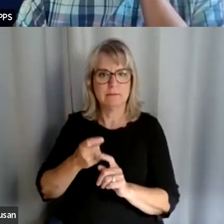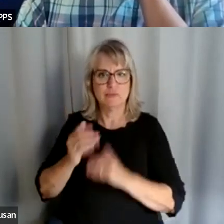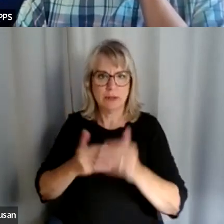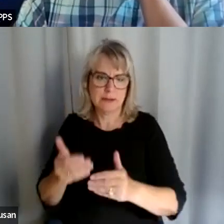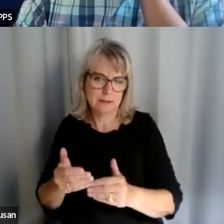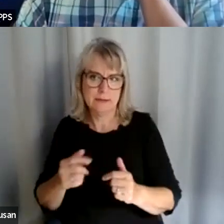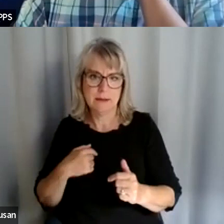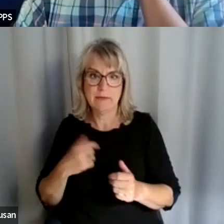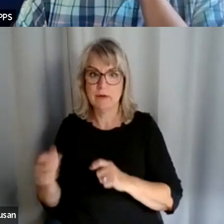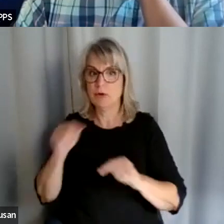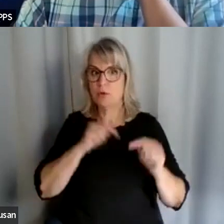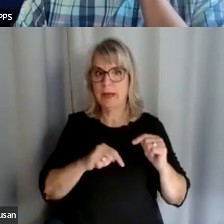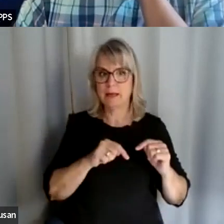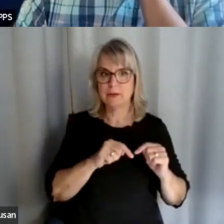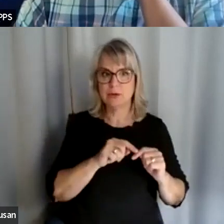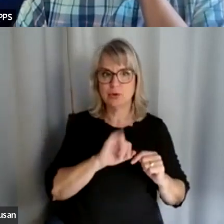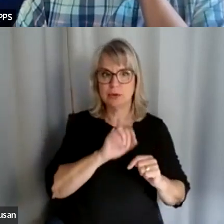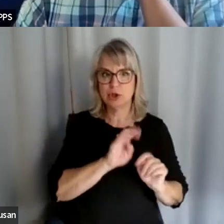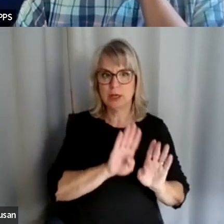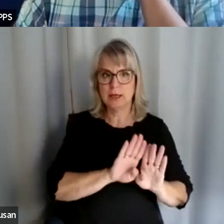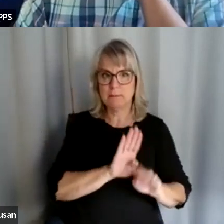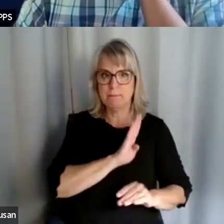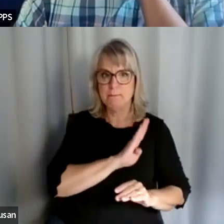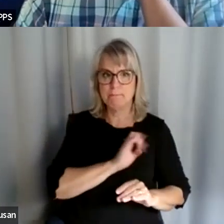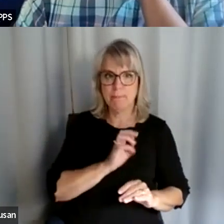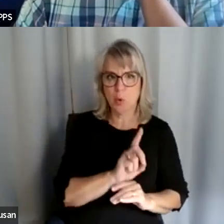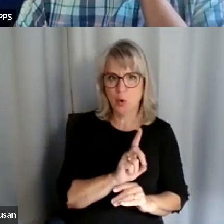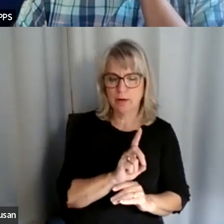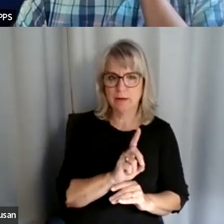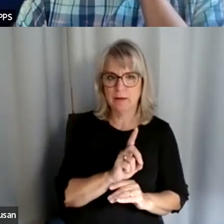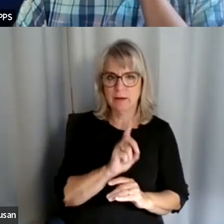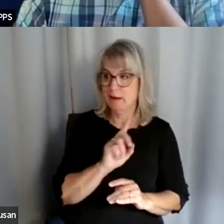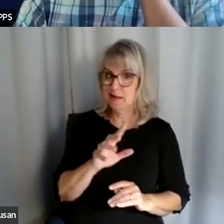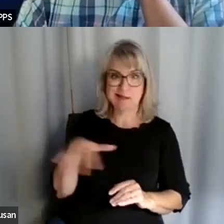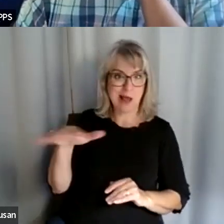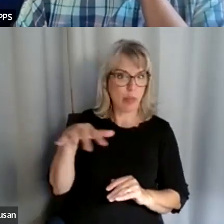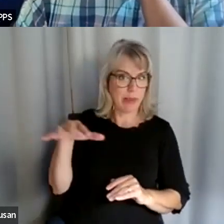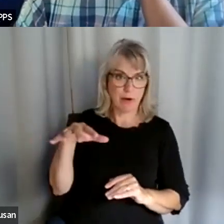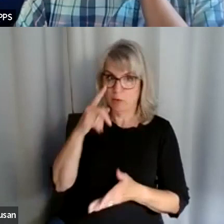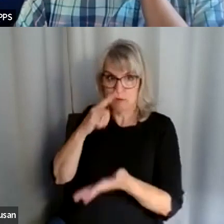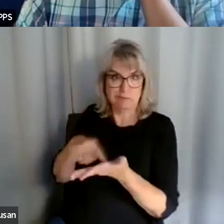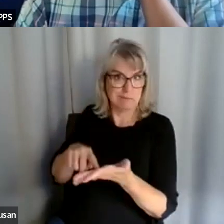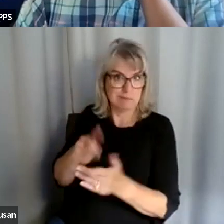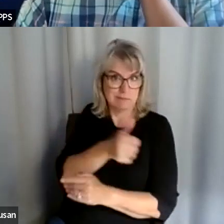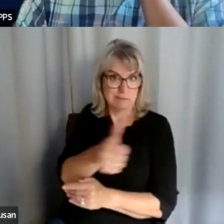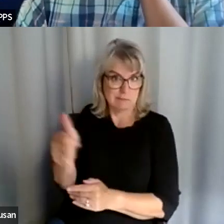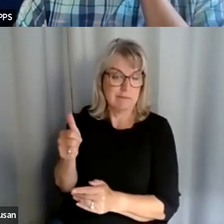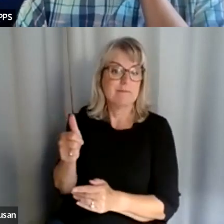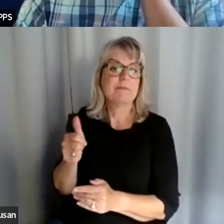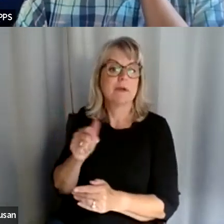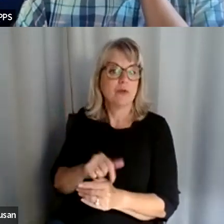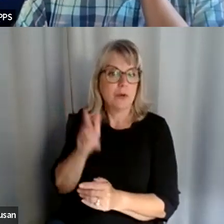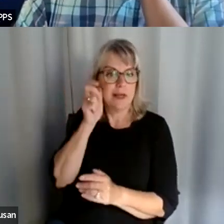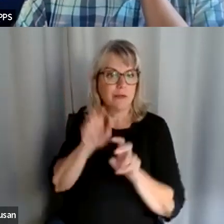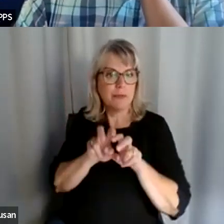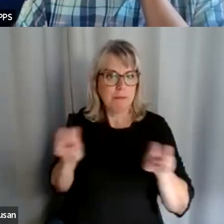I have to go back to the Jamboard, and if anyone, all of this is out there, if anyone wants to go take a look at it, we hear from the panel, we